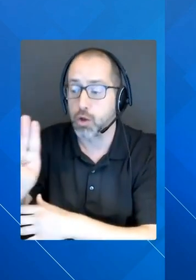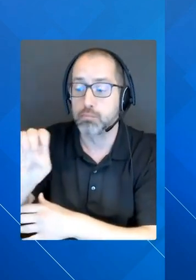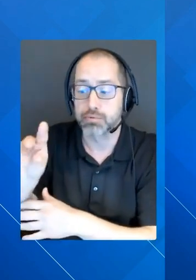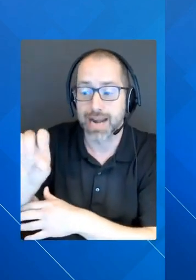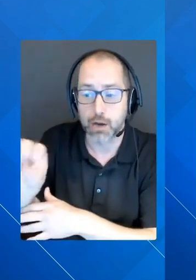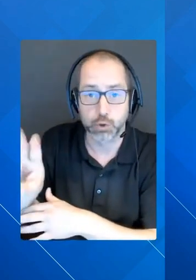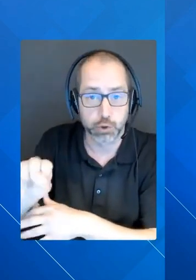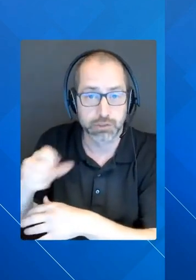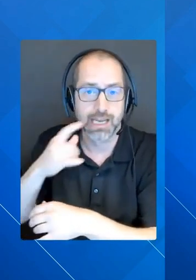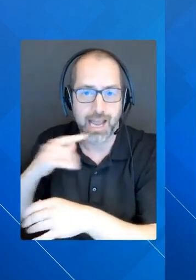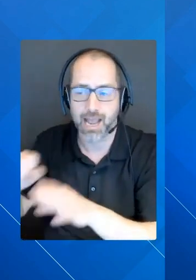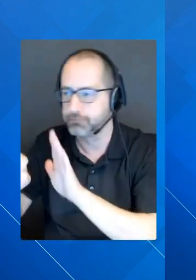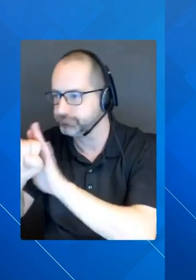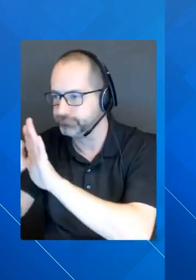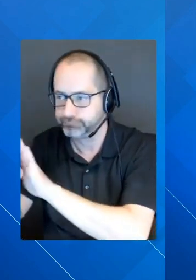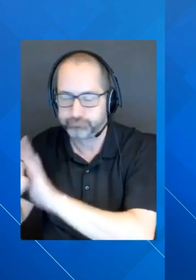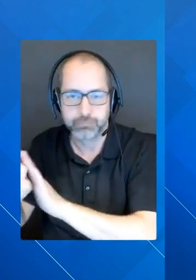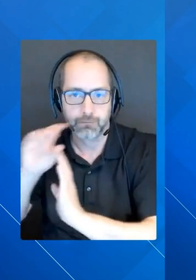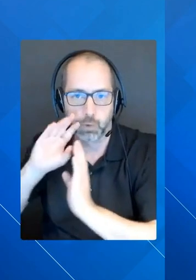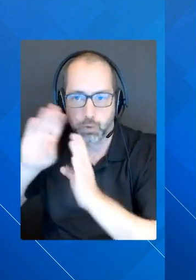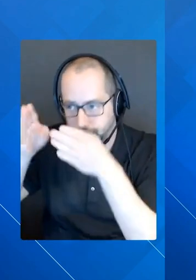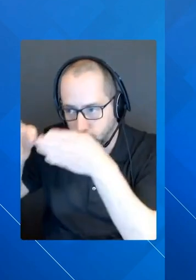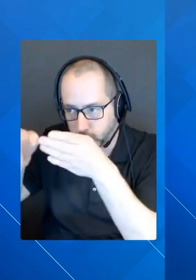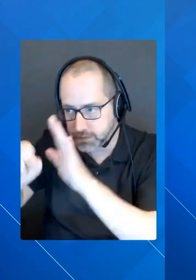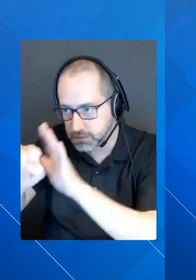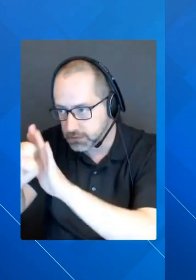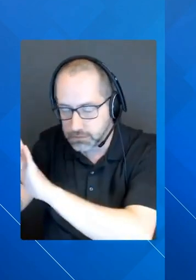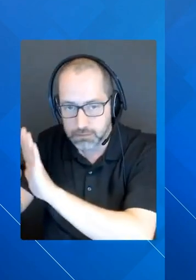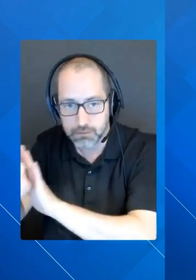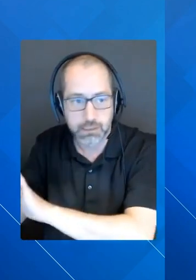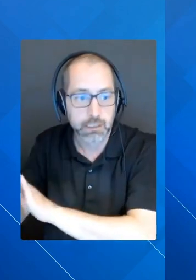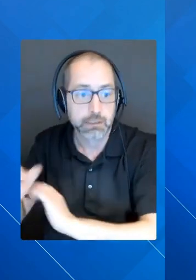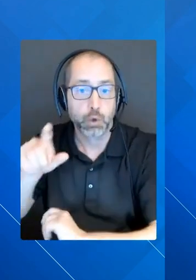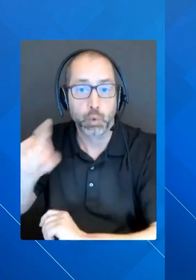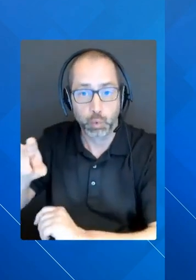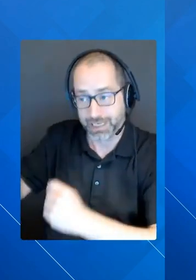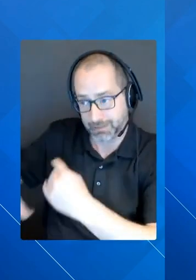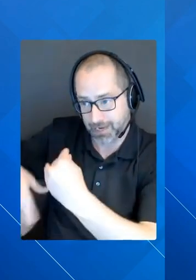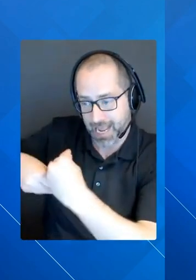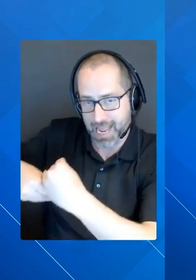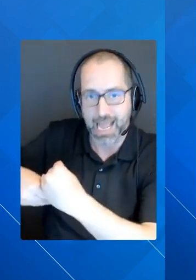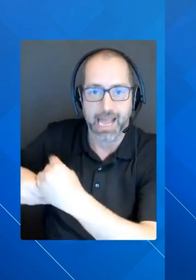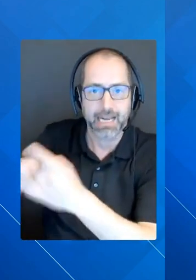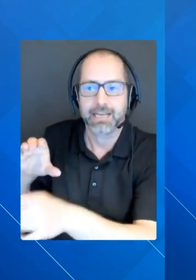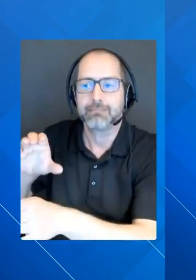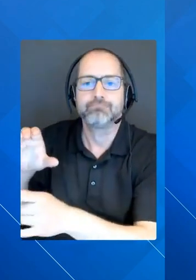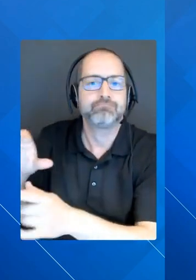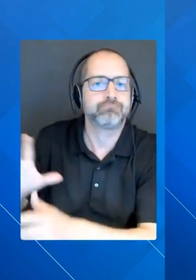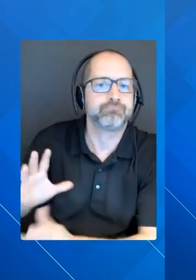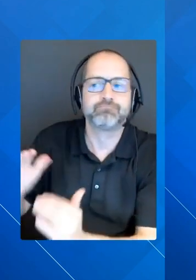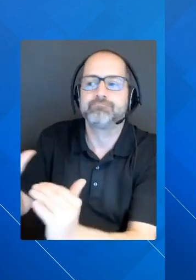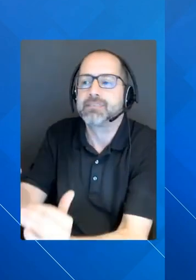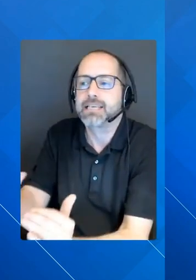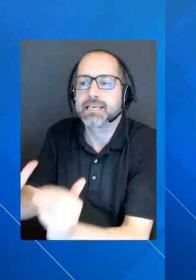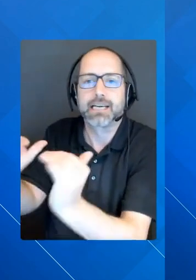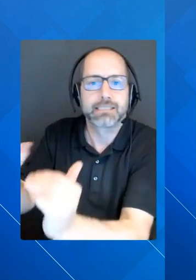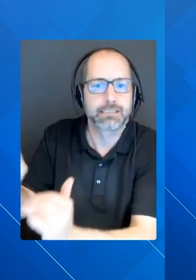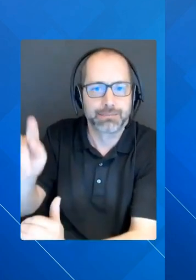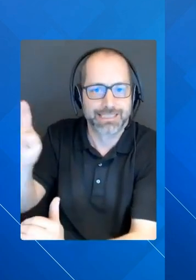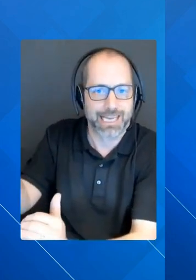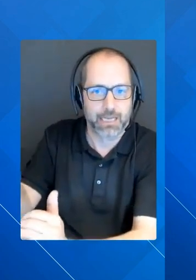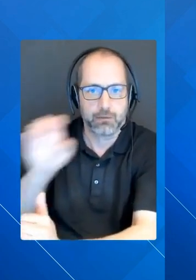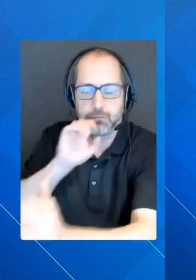change dramatically between browsers. We've implemented custom styles on focus indicators to make them more